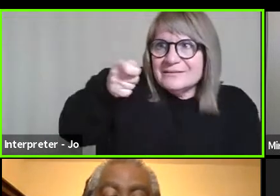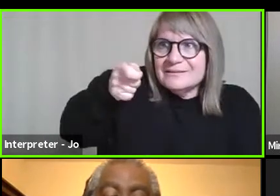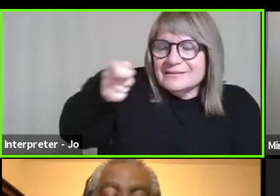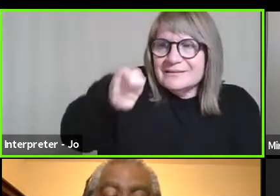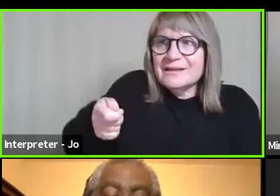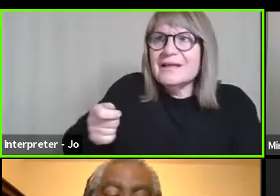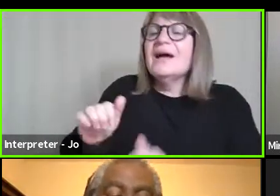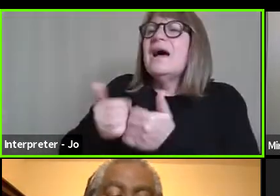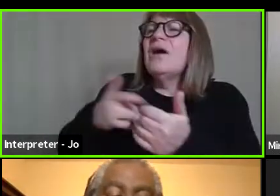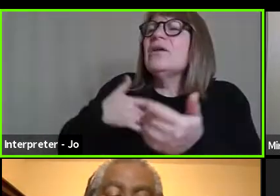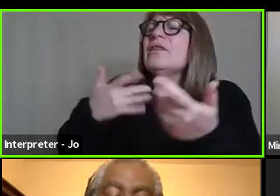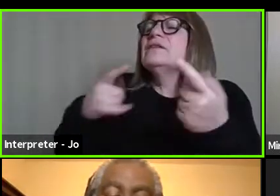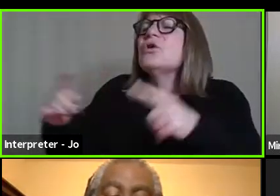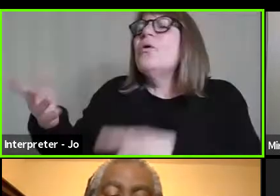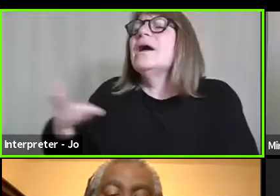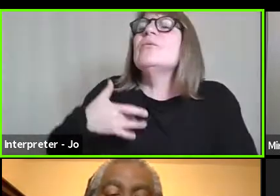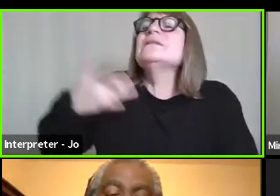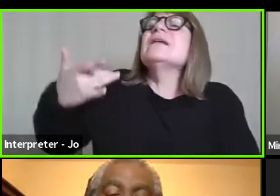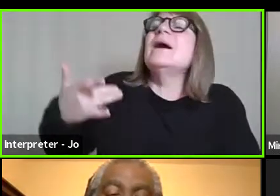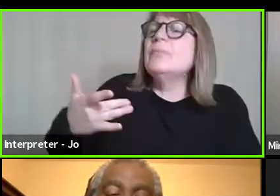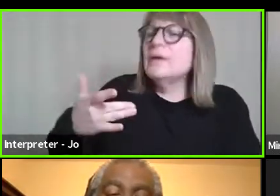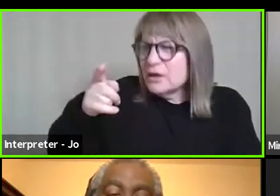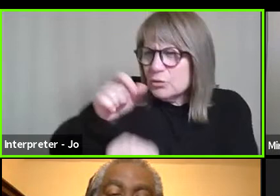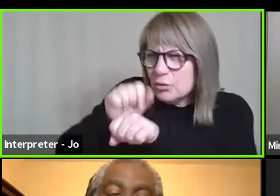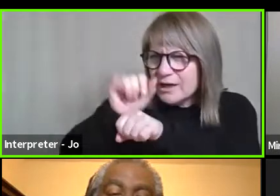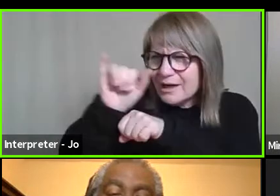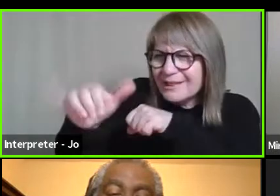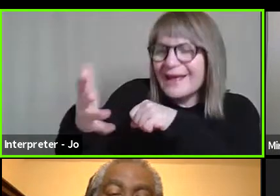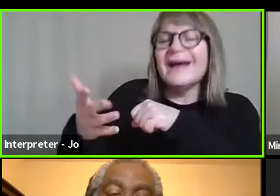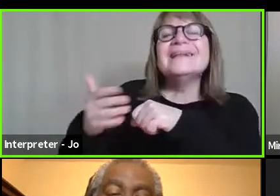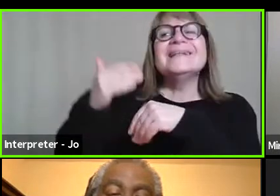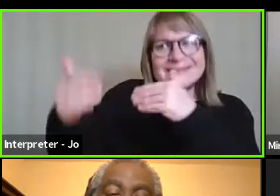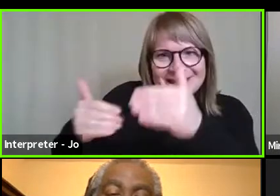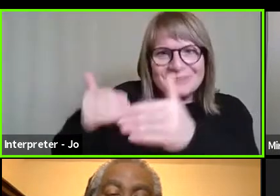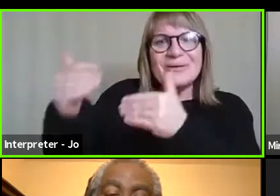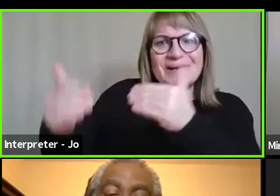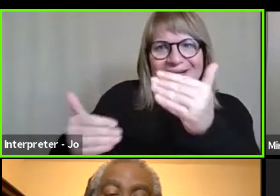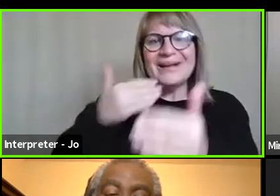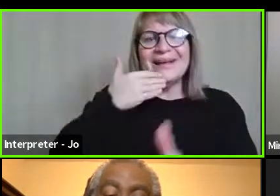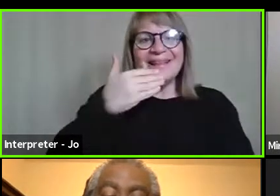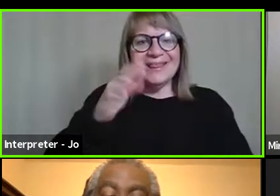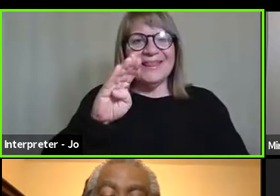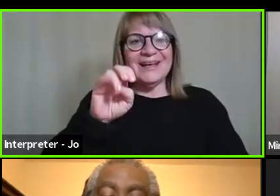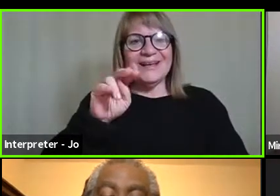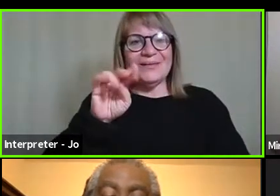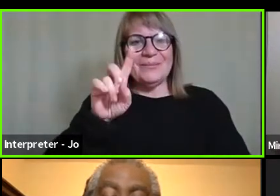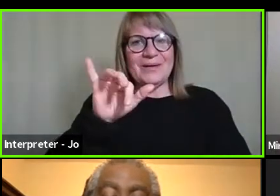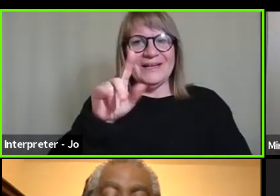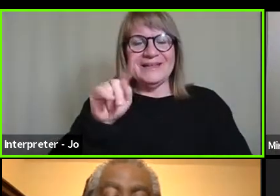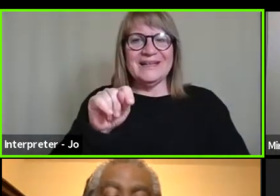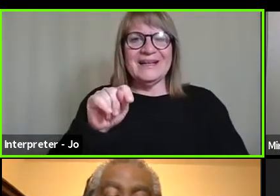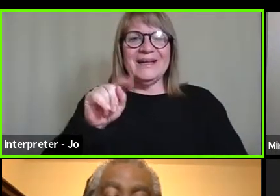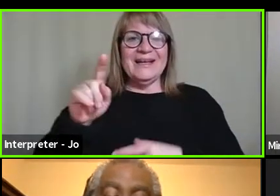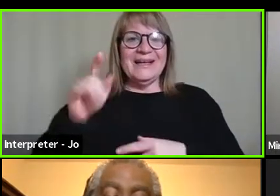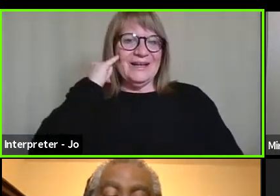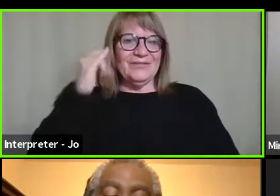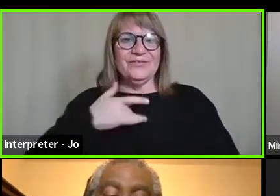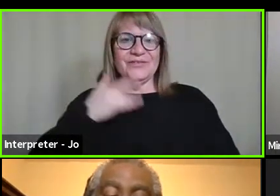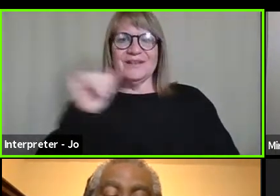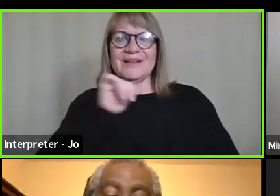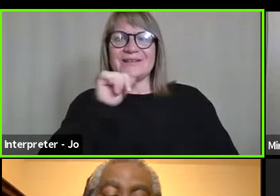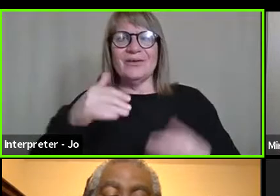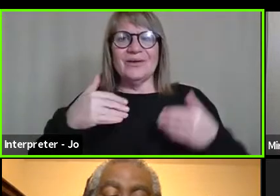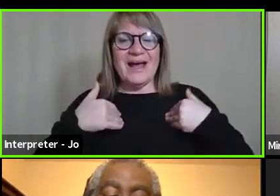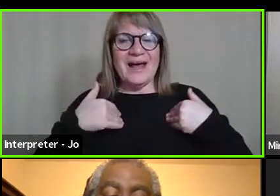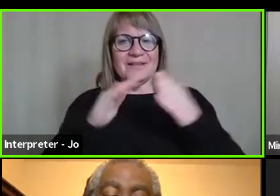how are things going whereas lava but it's so good because sometimes when we feel like we don't have this community and i think that's one thing i was